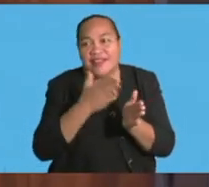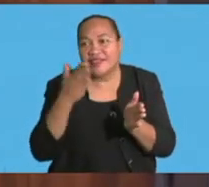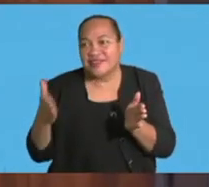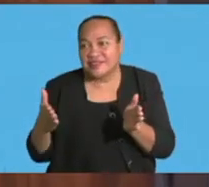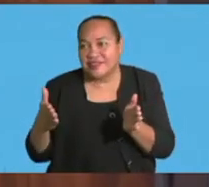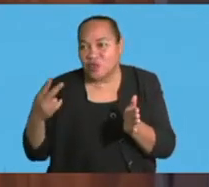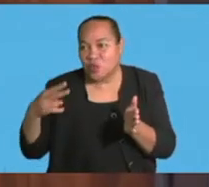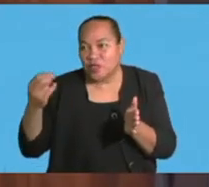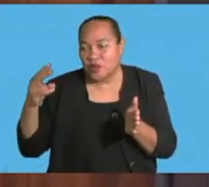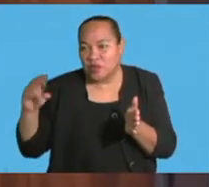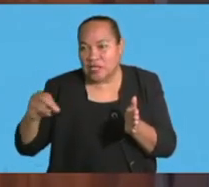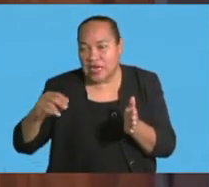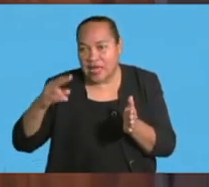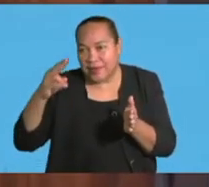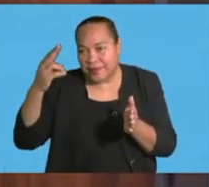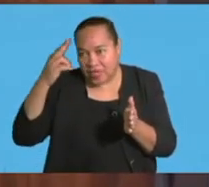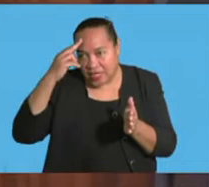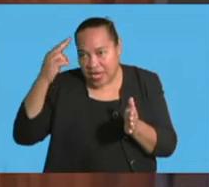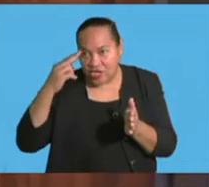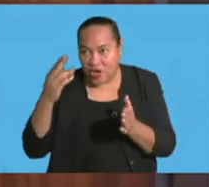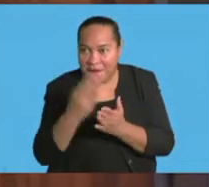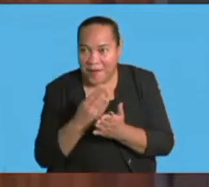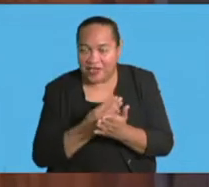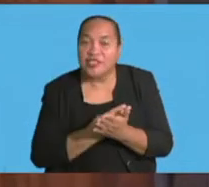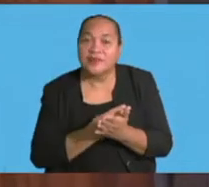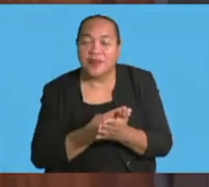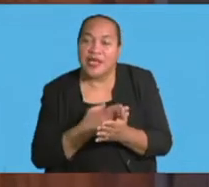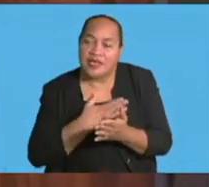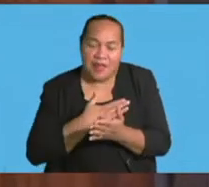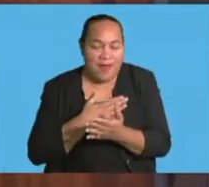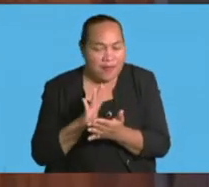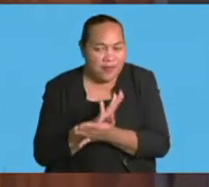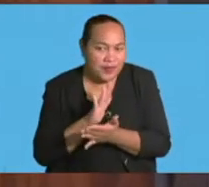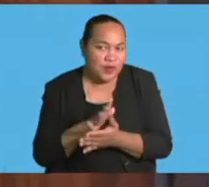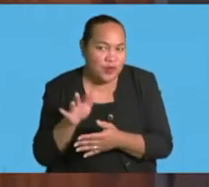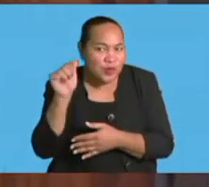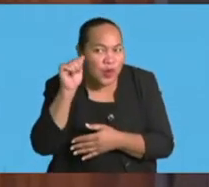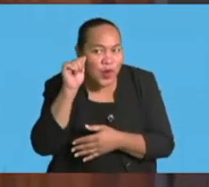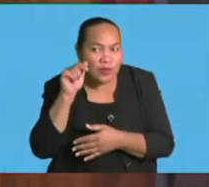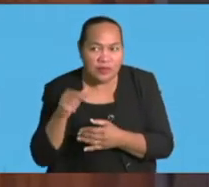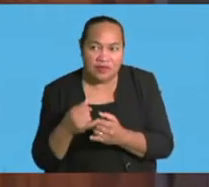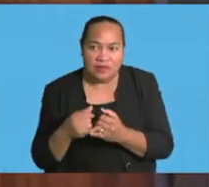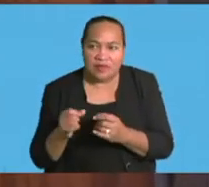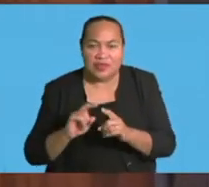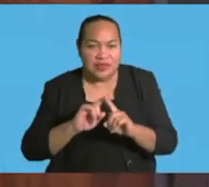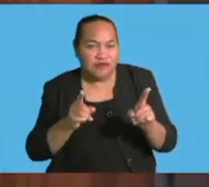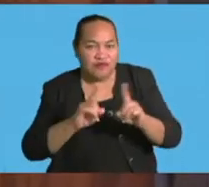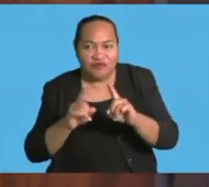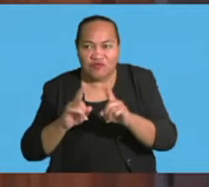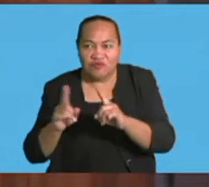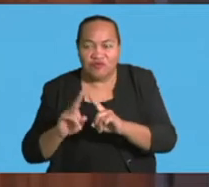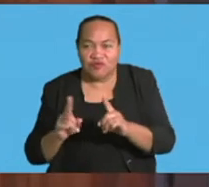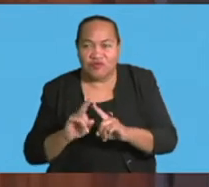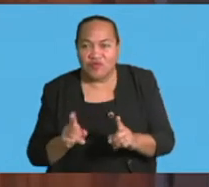budget. Mr. Speaker, sir, it's pleasing to note the very positive responses from a number of